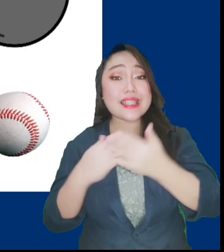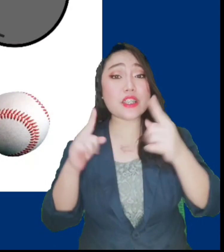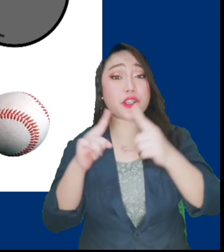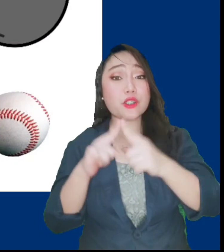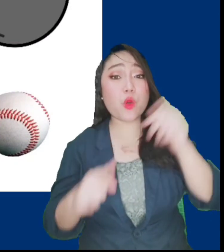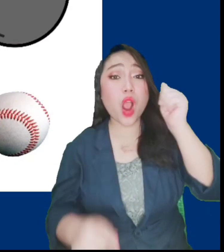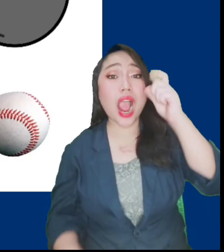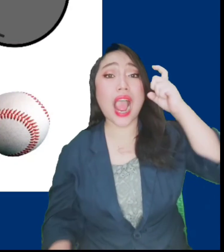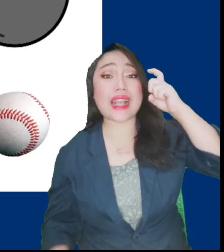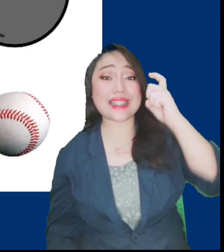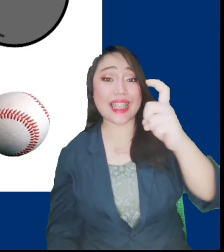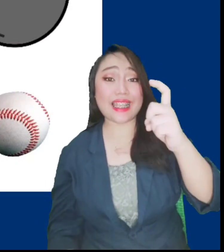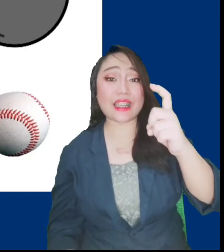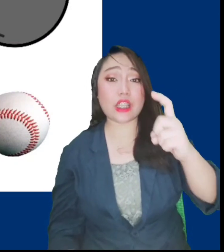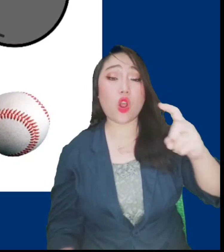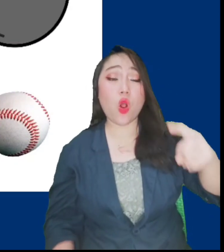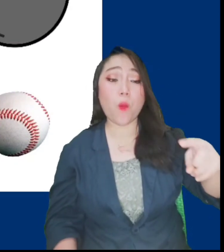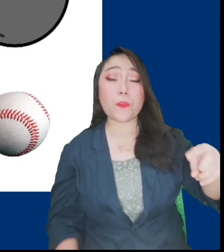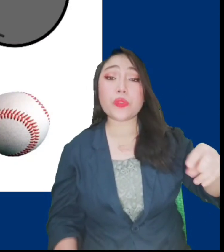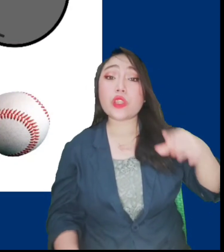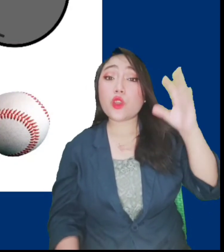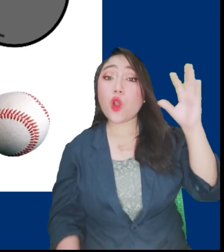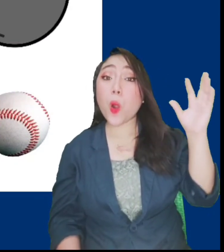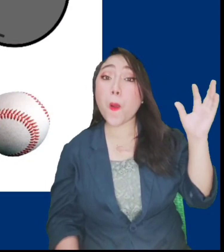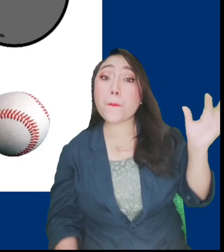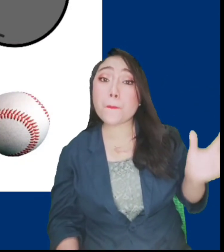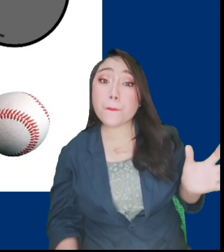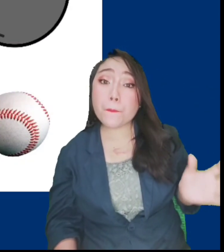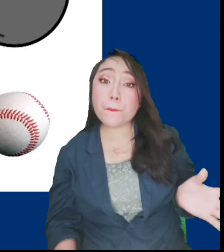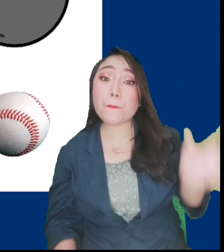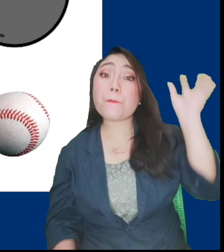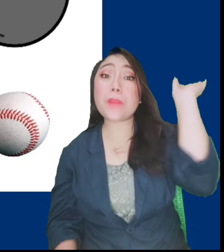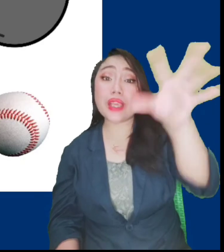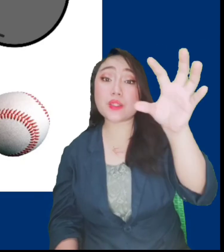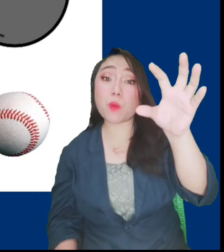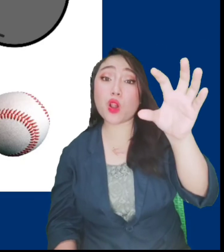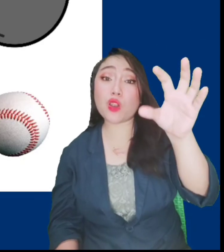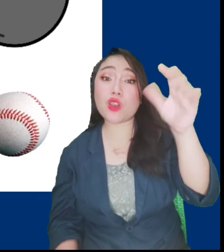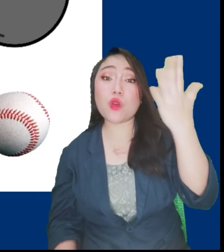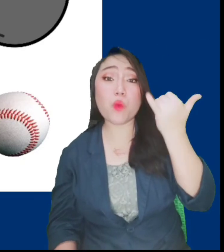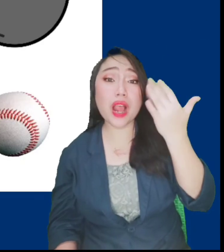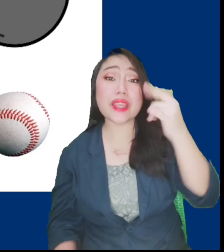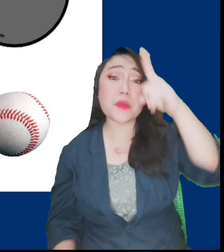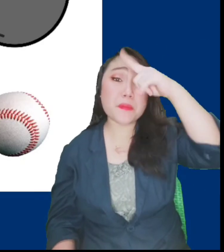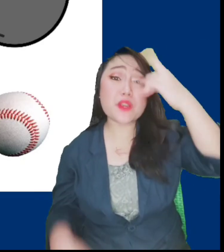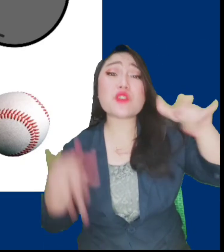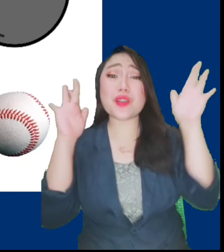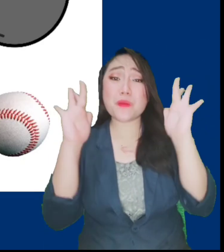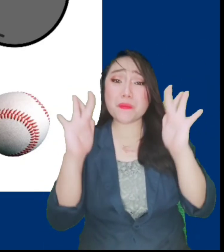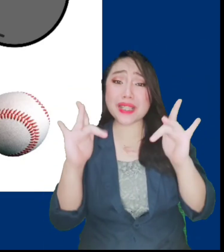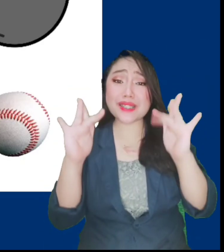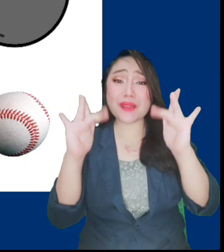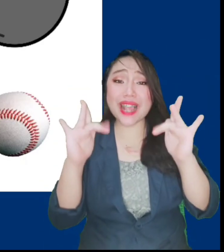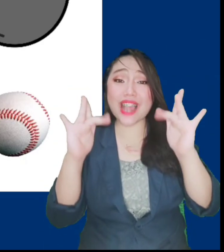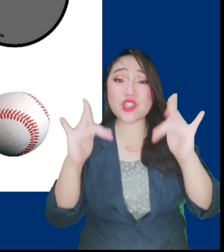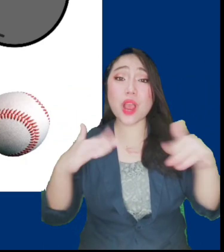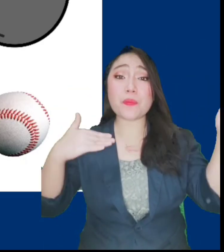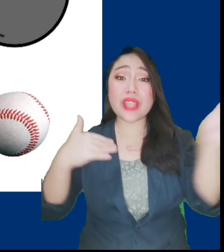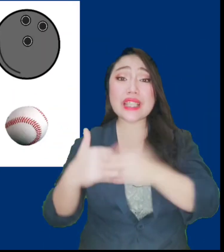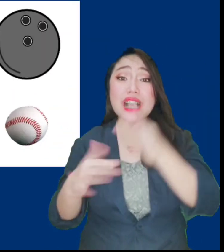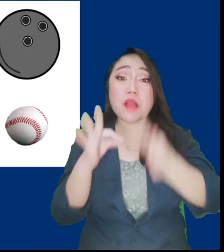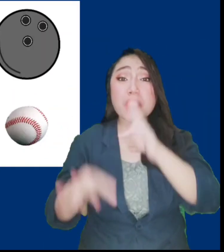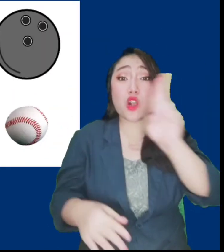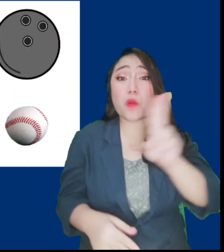The answer is it will be easier to accelerate the baseball. Why? Because it